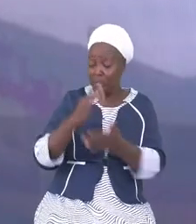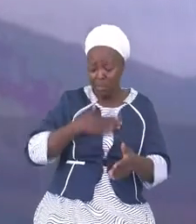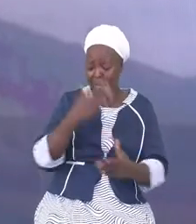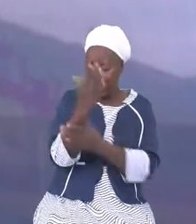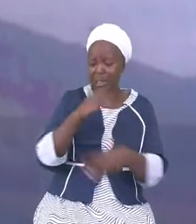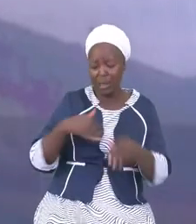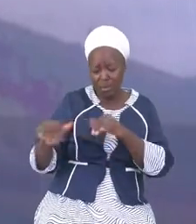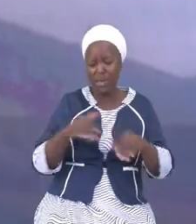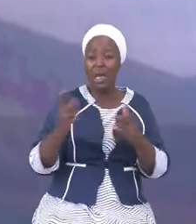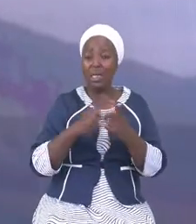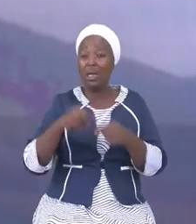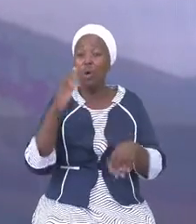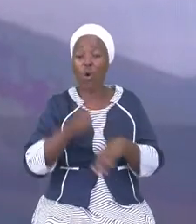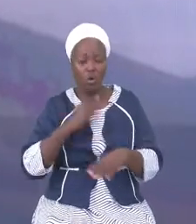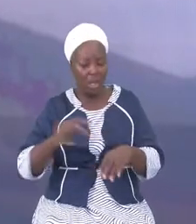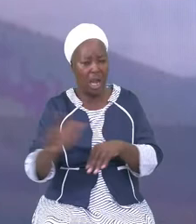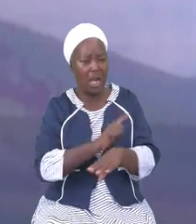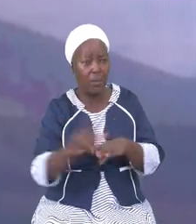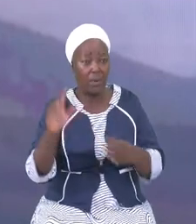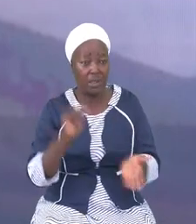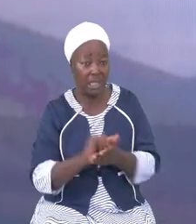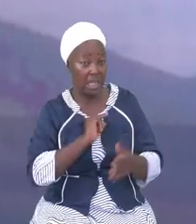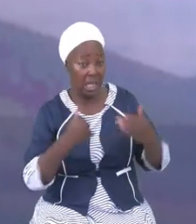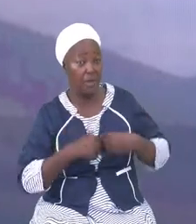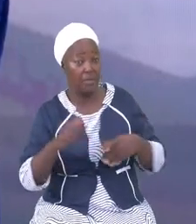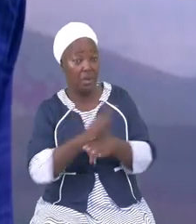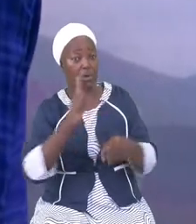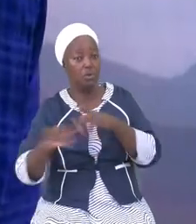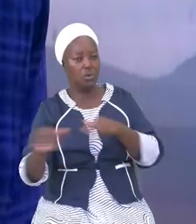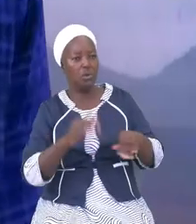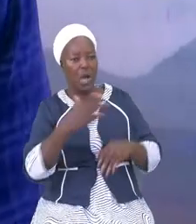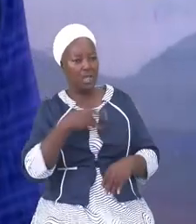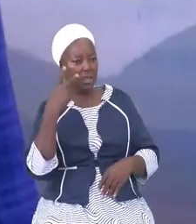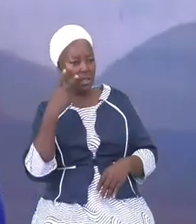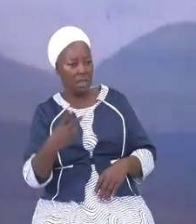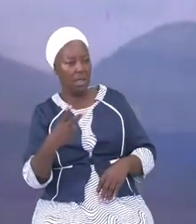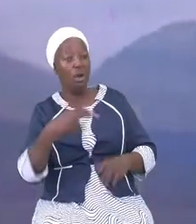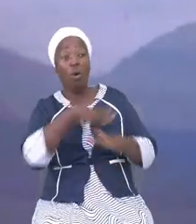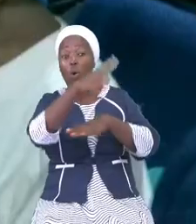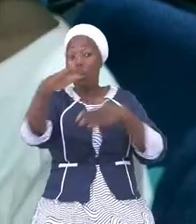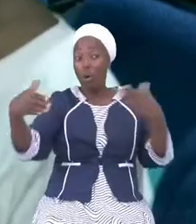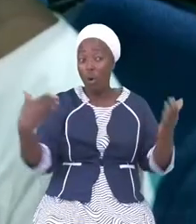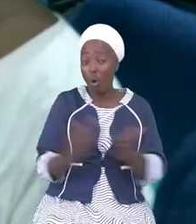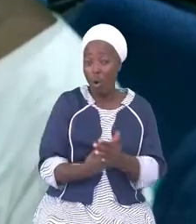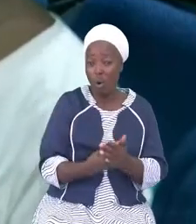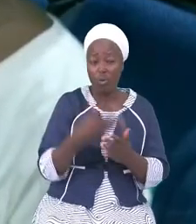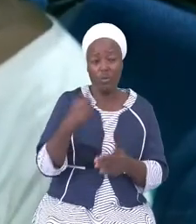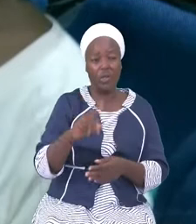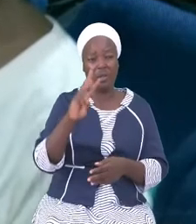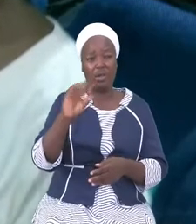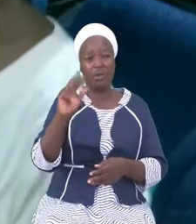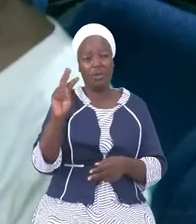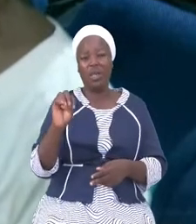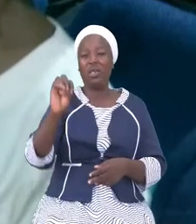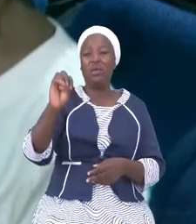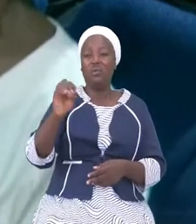on the labor that I had labored to do. And behold, all the wine,